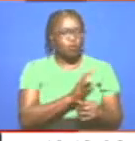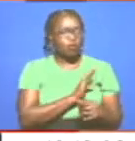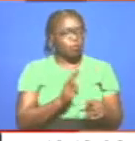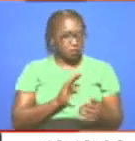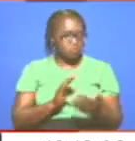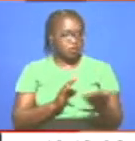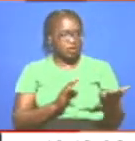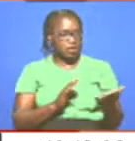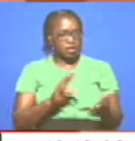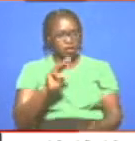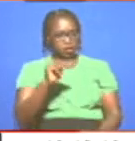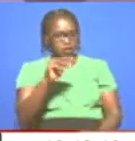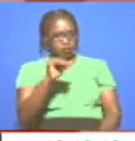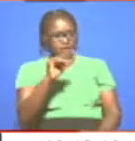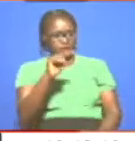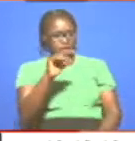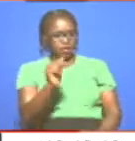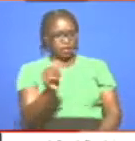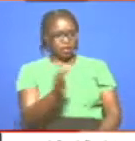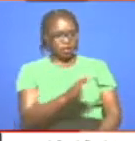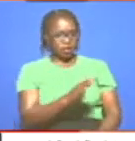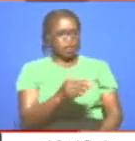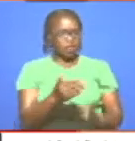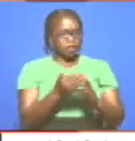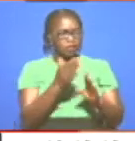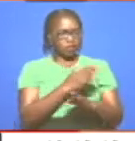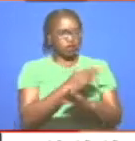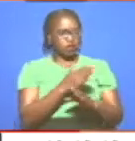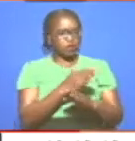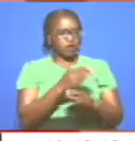Maina Kamau, former acting